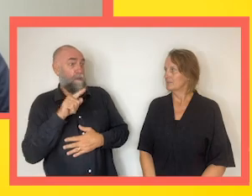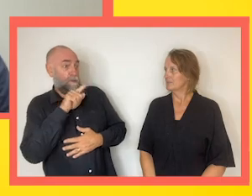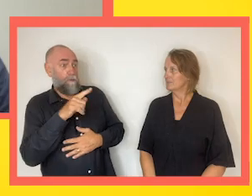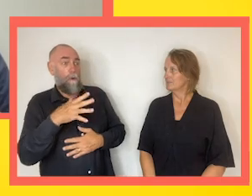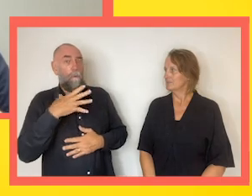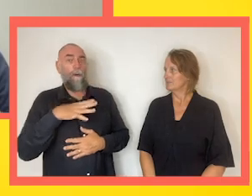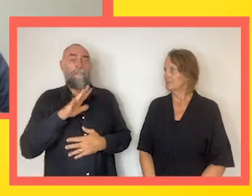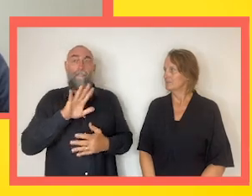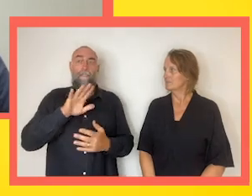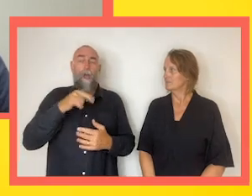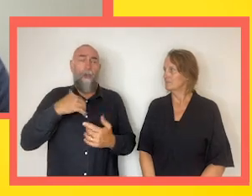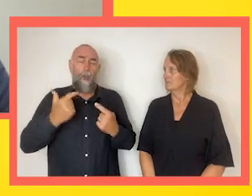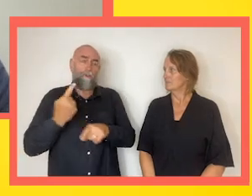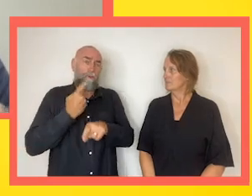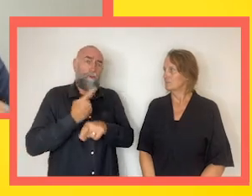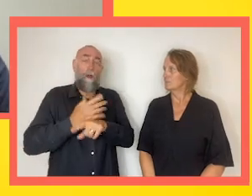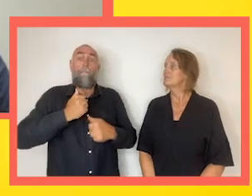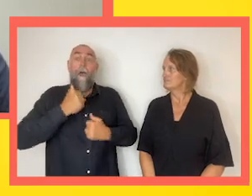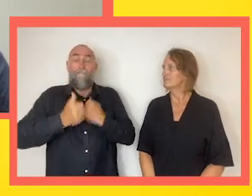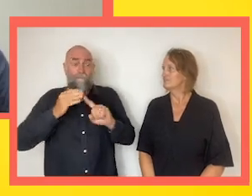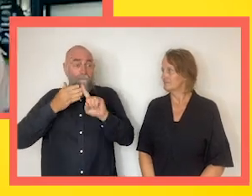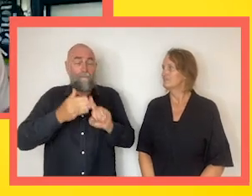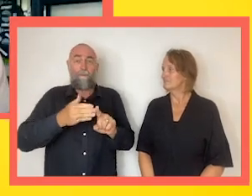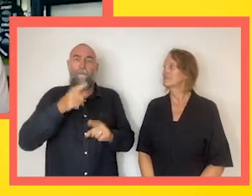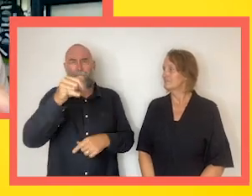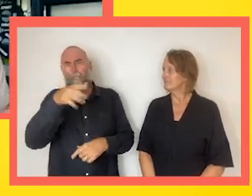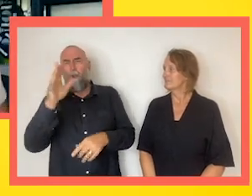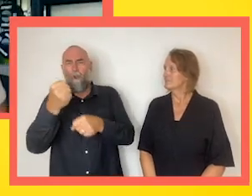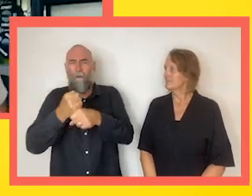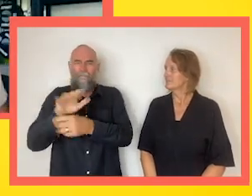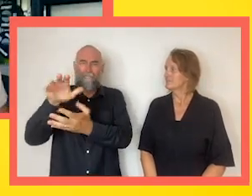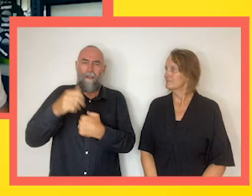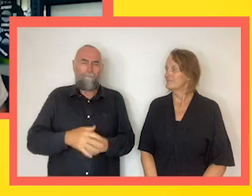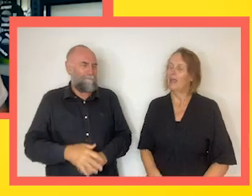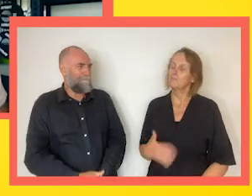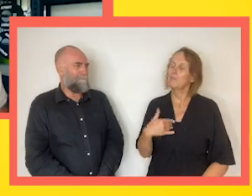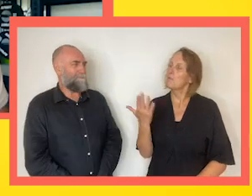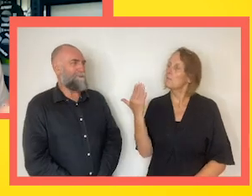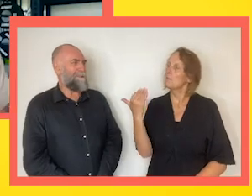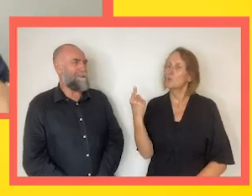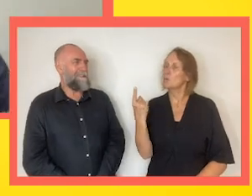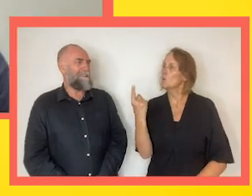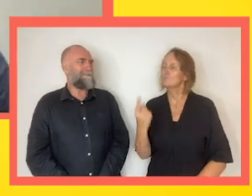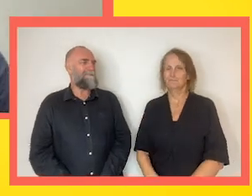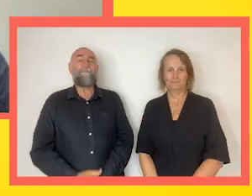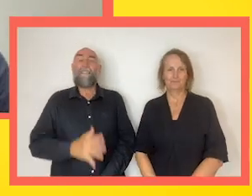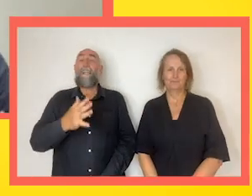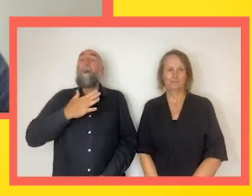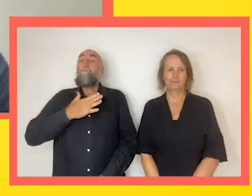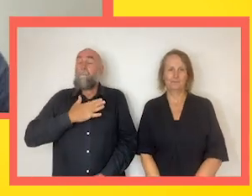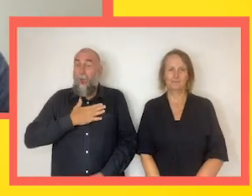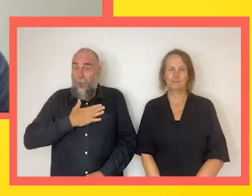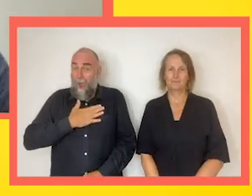go out and grab a cuppa, because I want to listen to this. I want to hear every name. My moment is